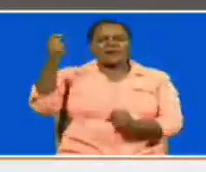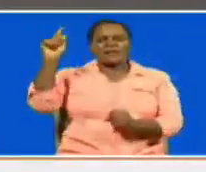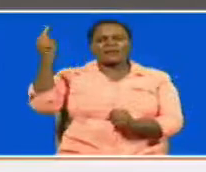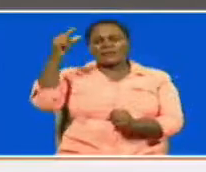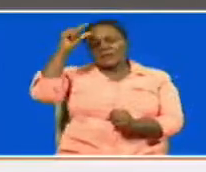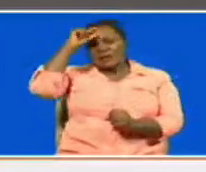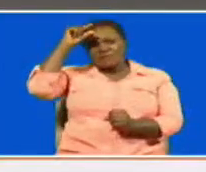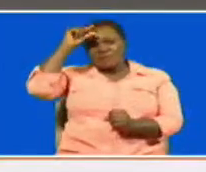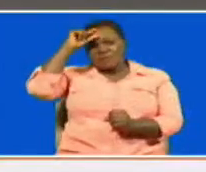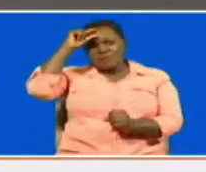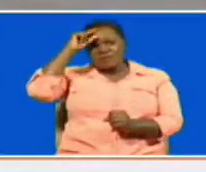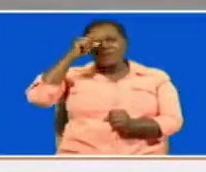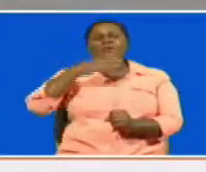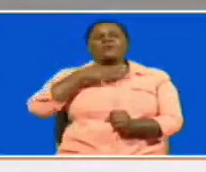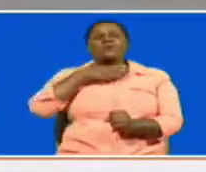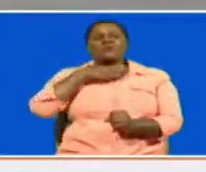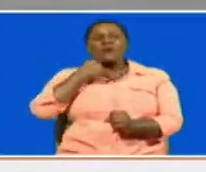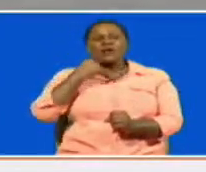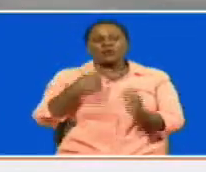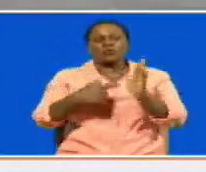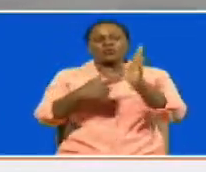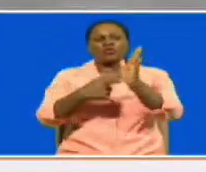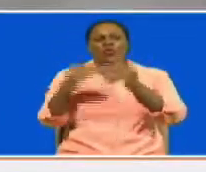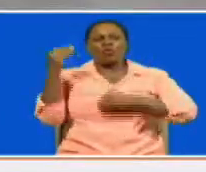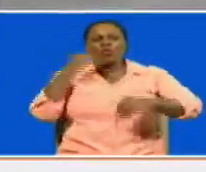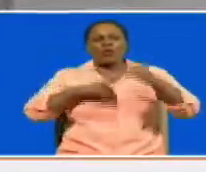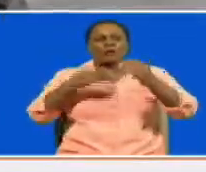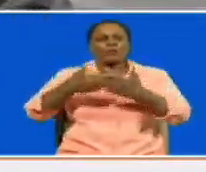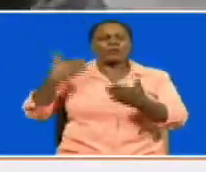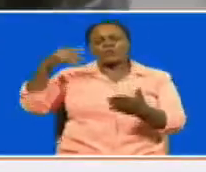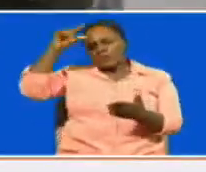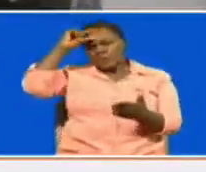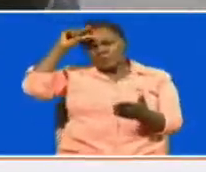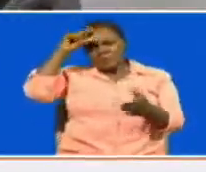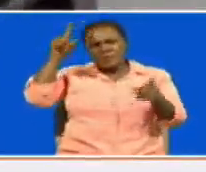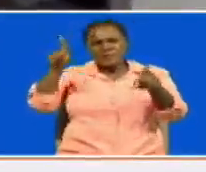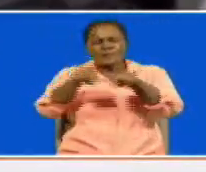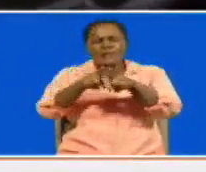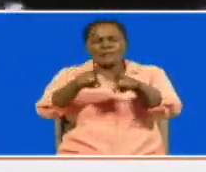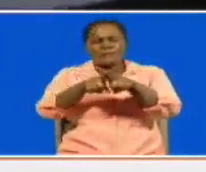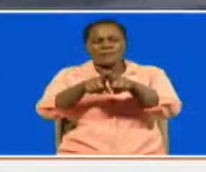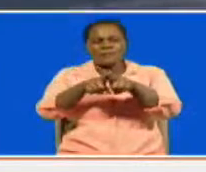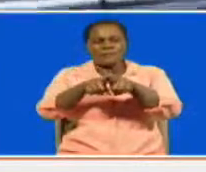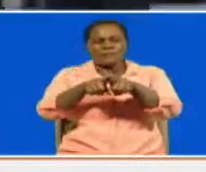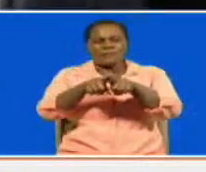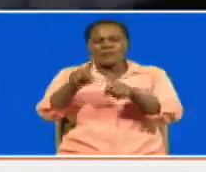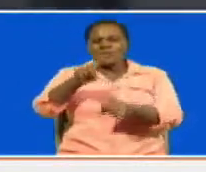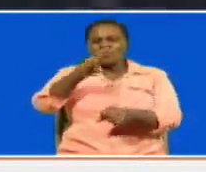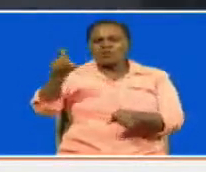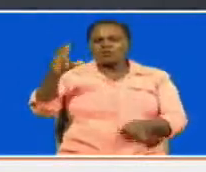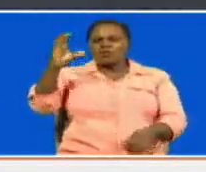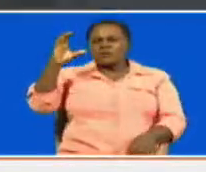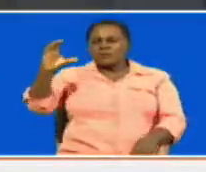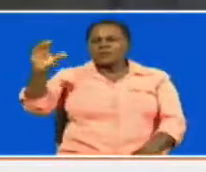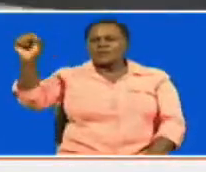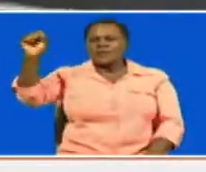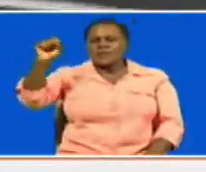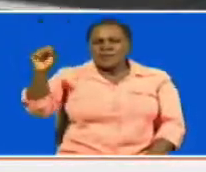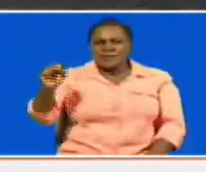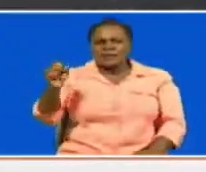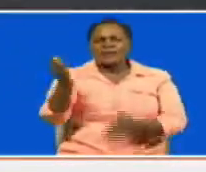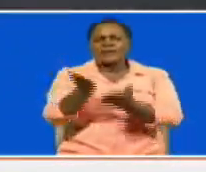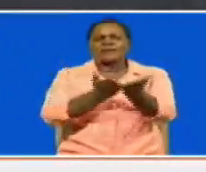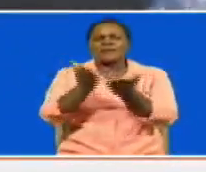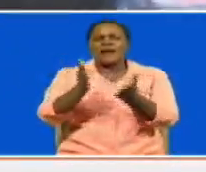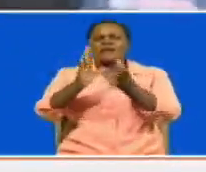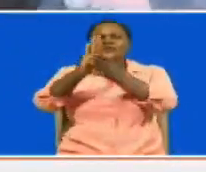Kwanza government eager to expose the rot in the previous regime, that even moving further to question the cabinet secretaries who served